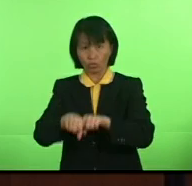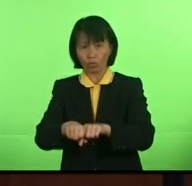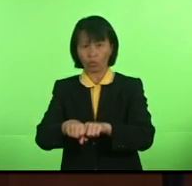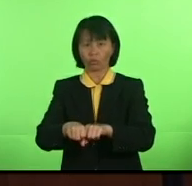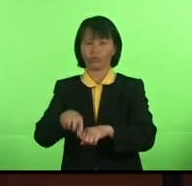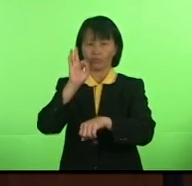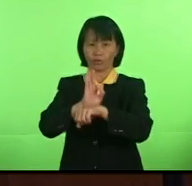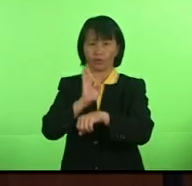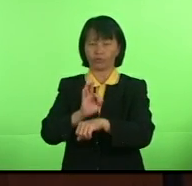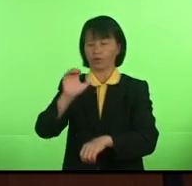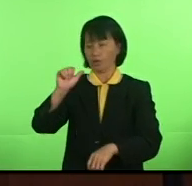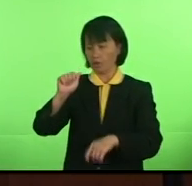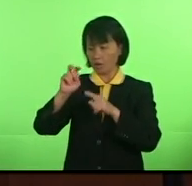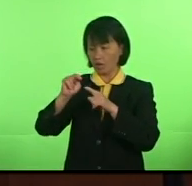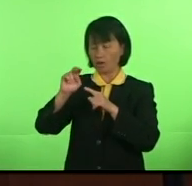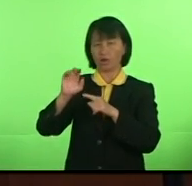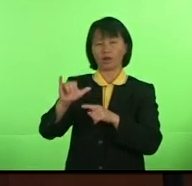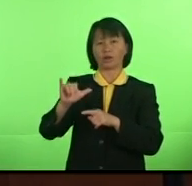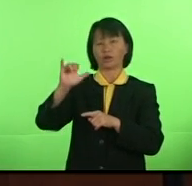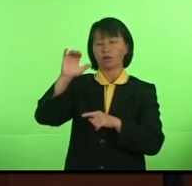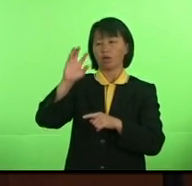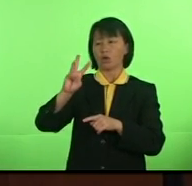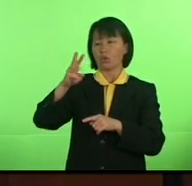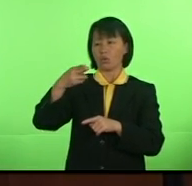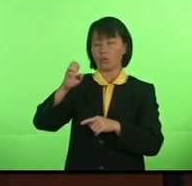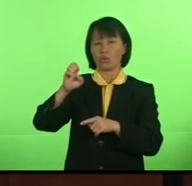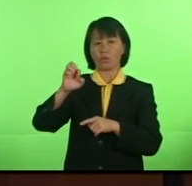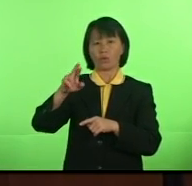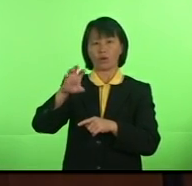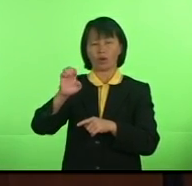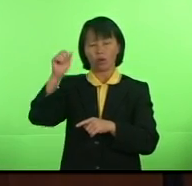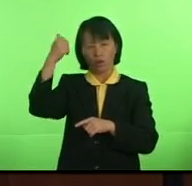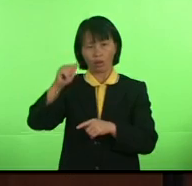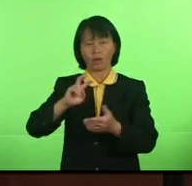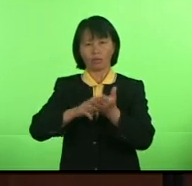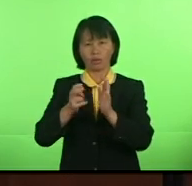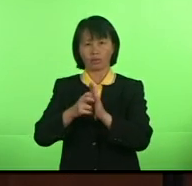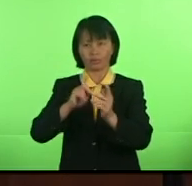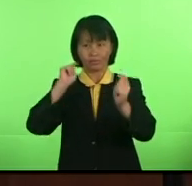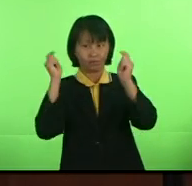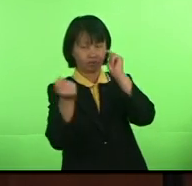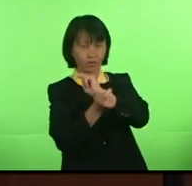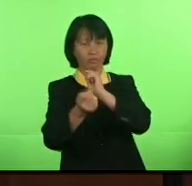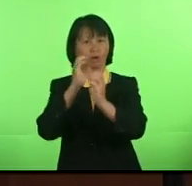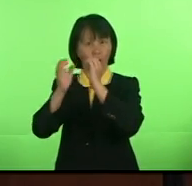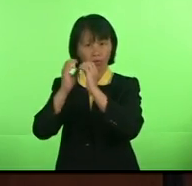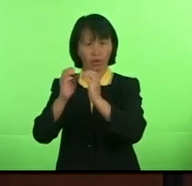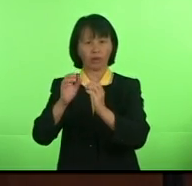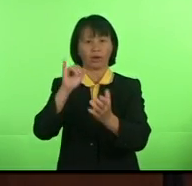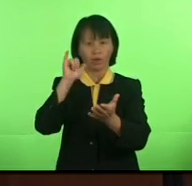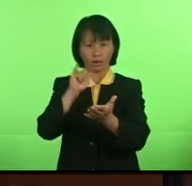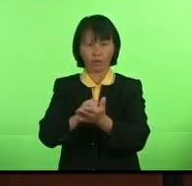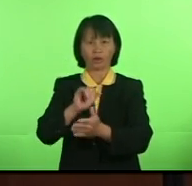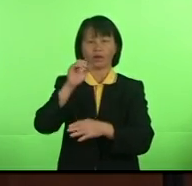of the word anyway is to signal a change in the direction of the conversation. Therefore, the